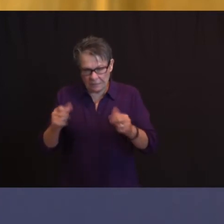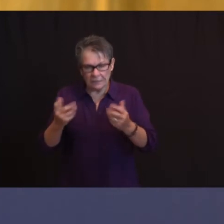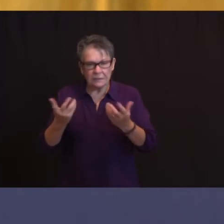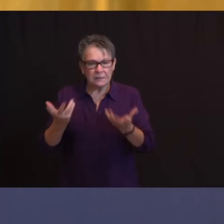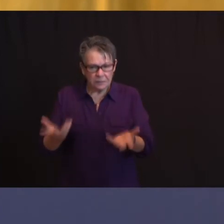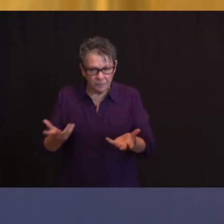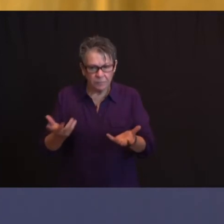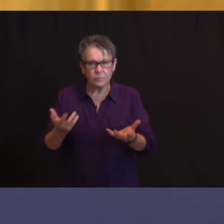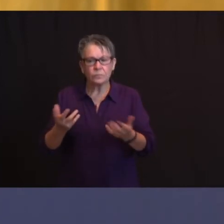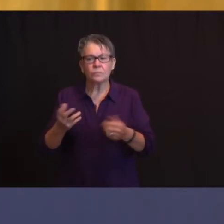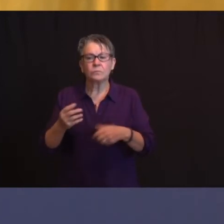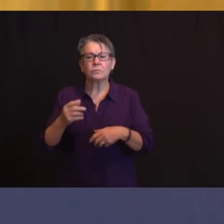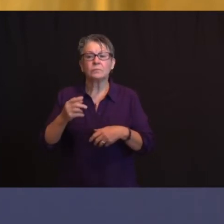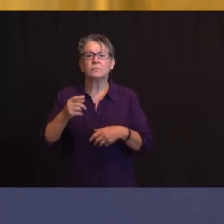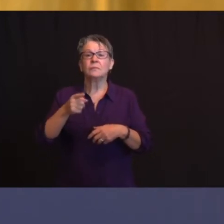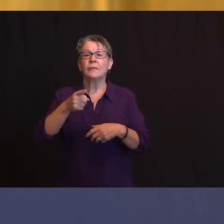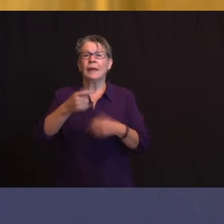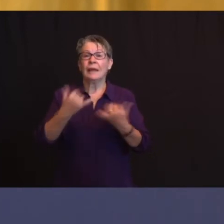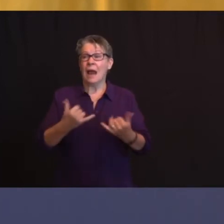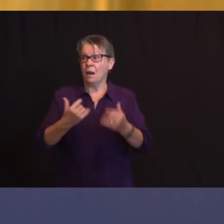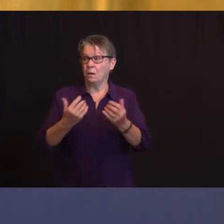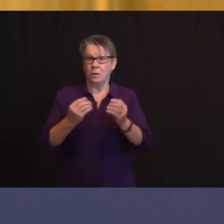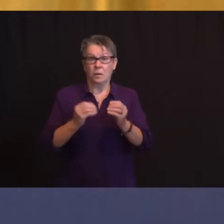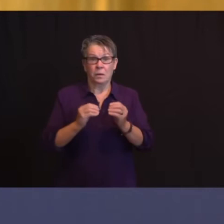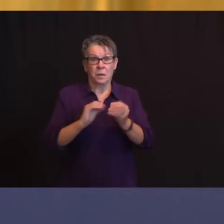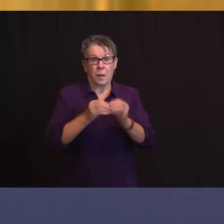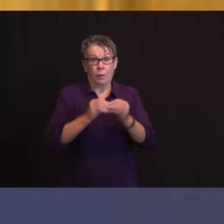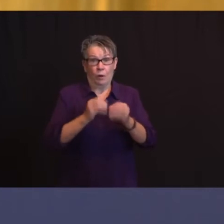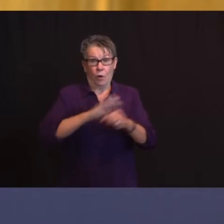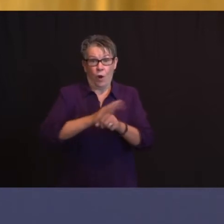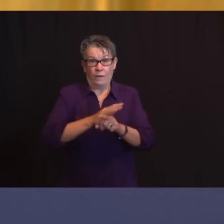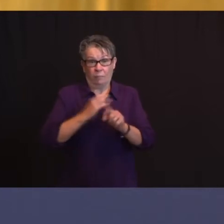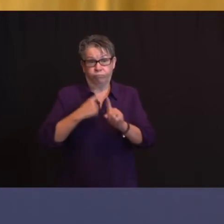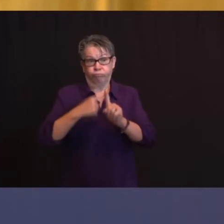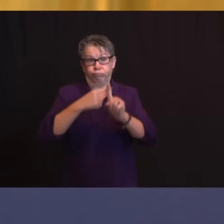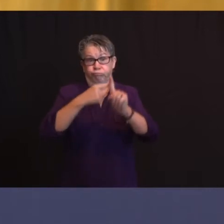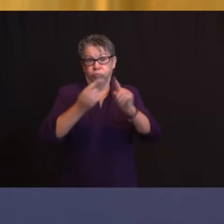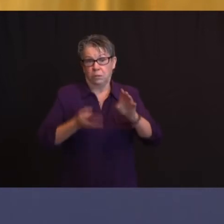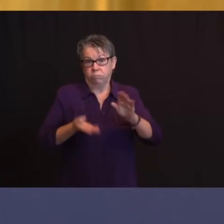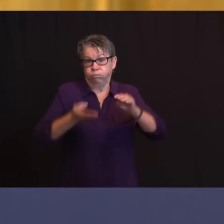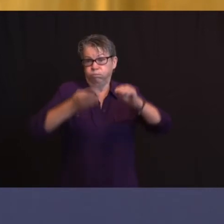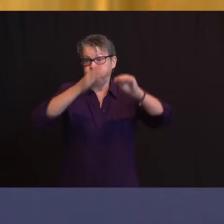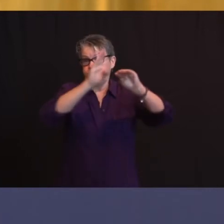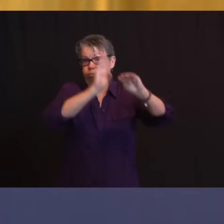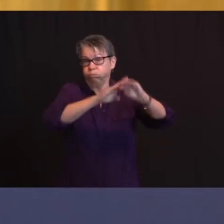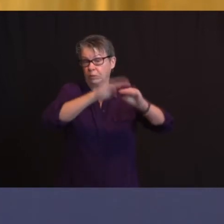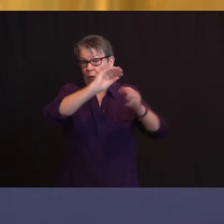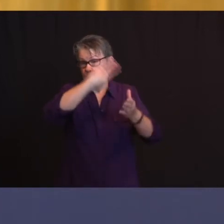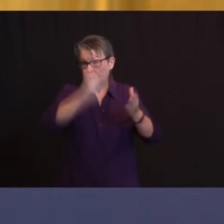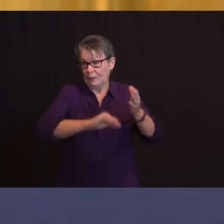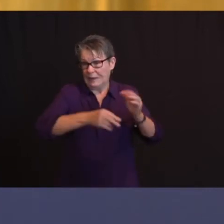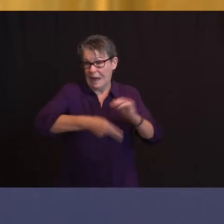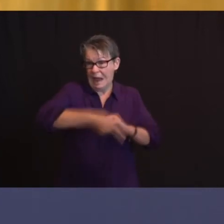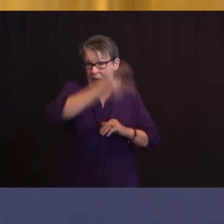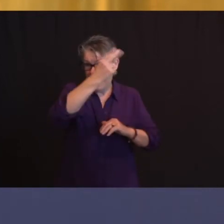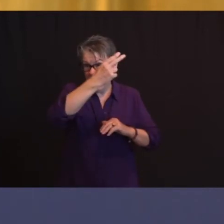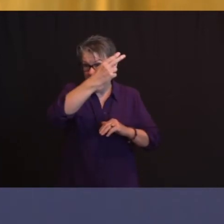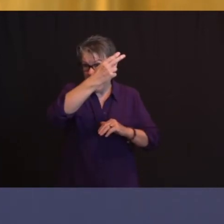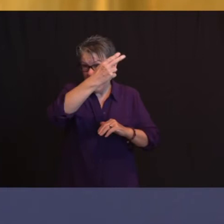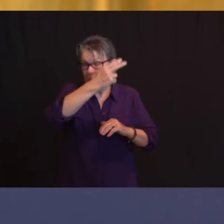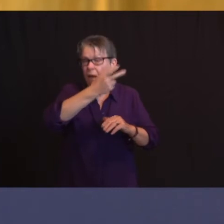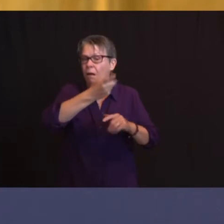new cases, how many of them are old? How many are old? Yeah, 2 weeks or 3 weeks, a month old. Yeah. Okay, on new